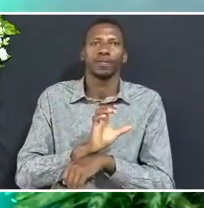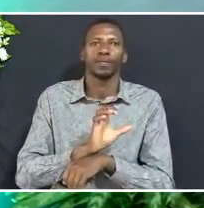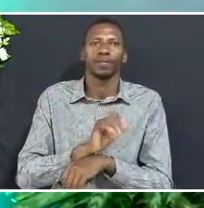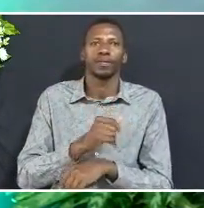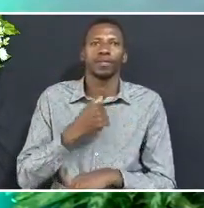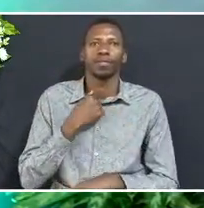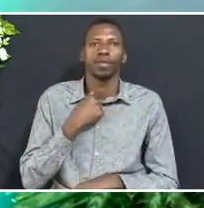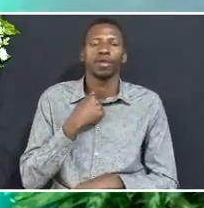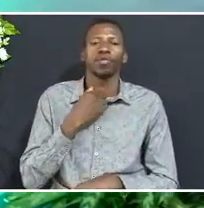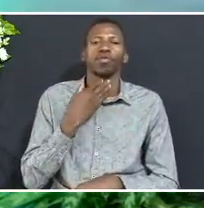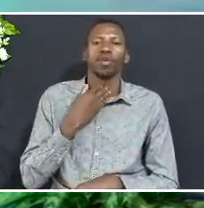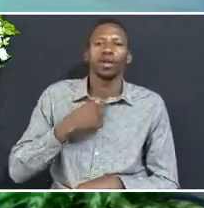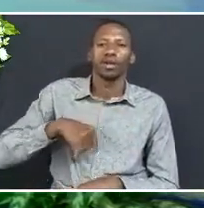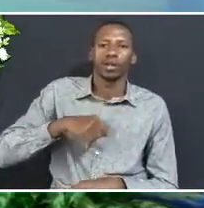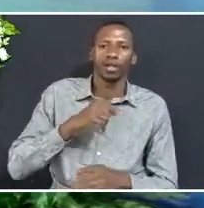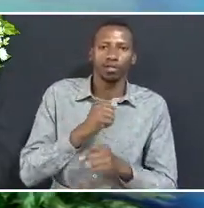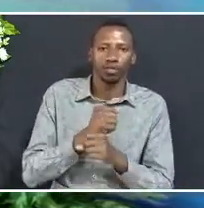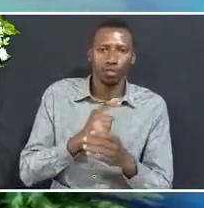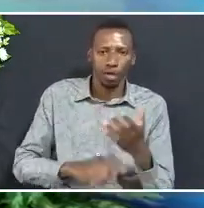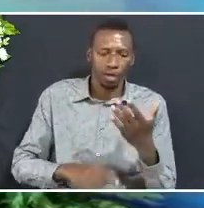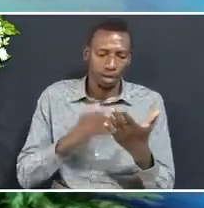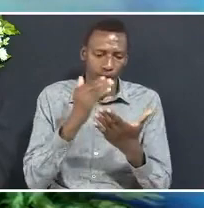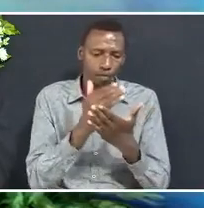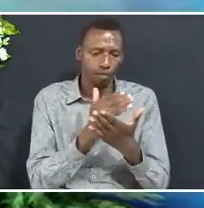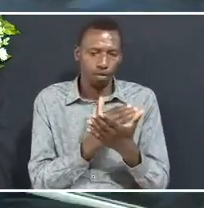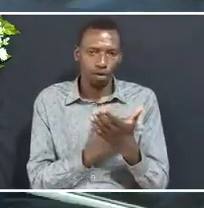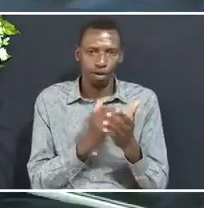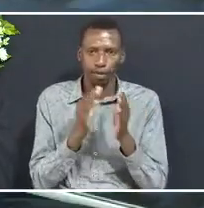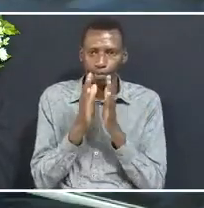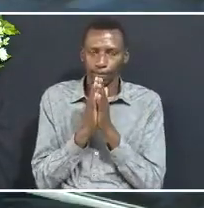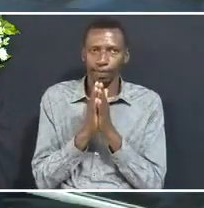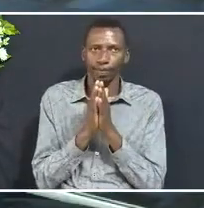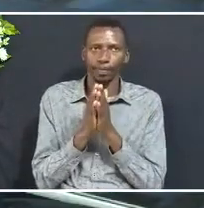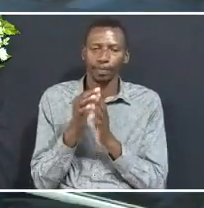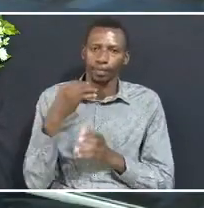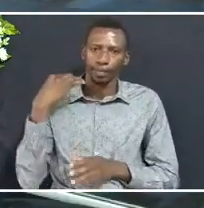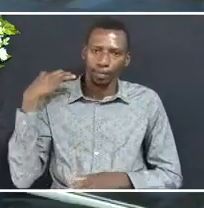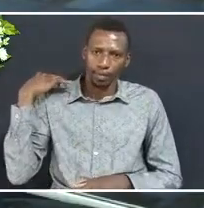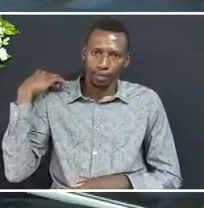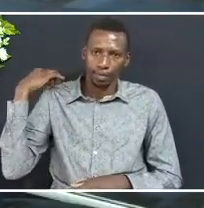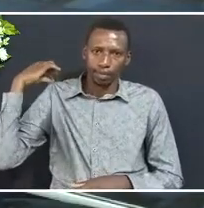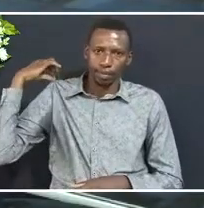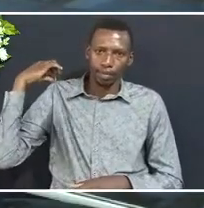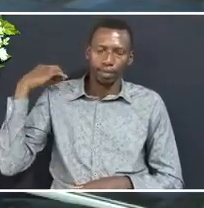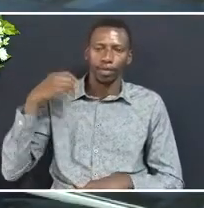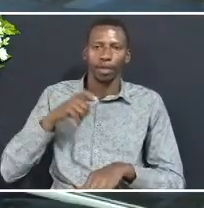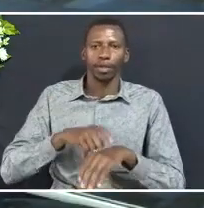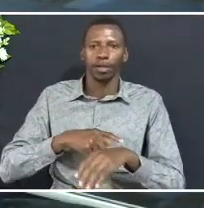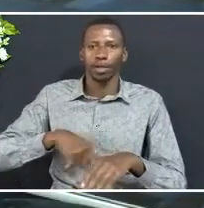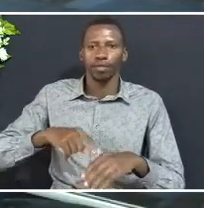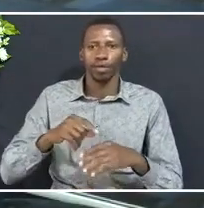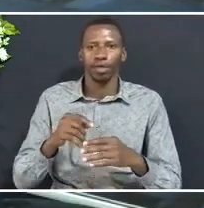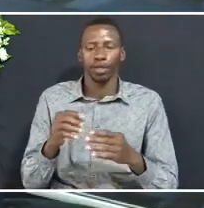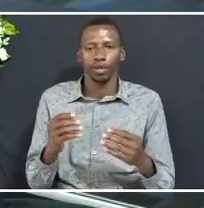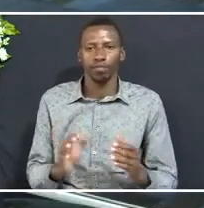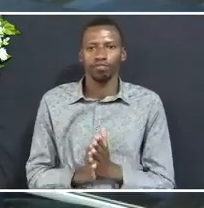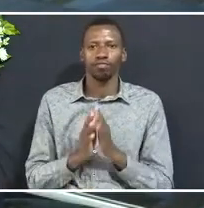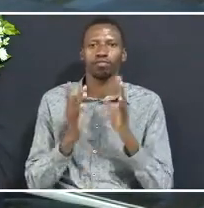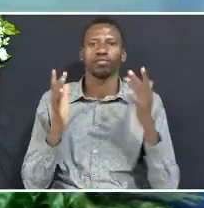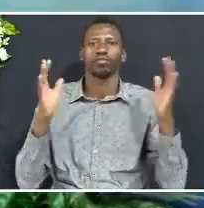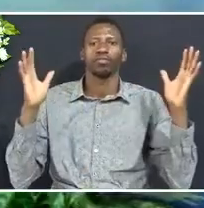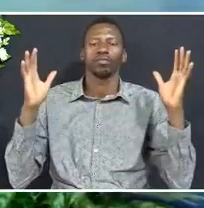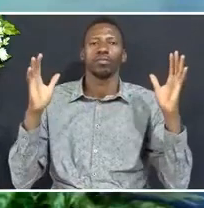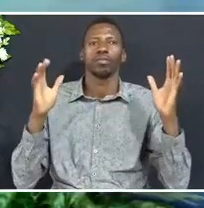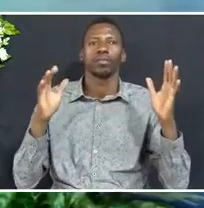do a session of prayer willingly, even as we celebrate the blessing of the